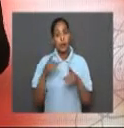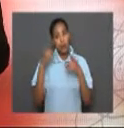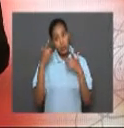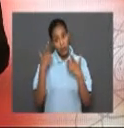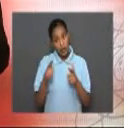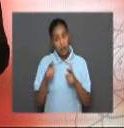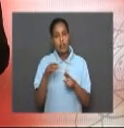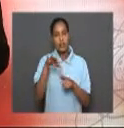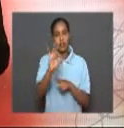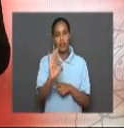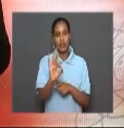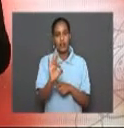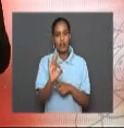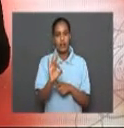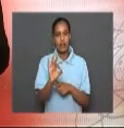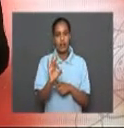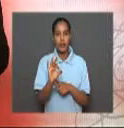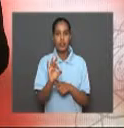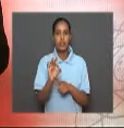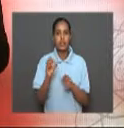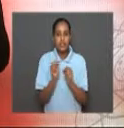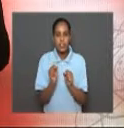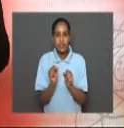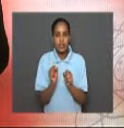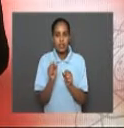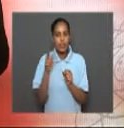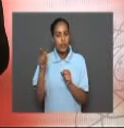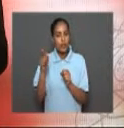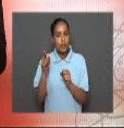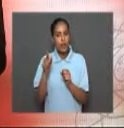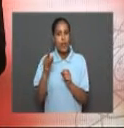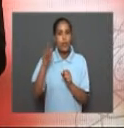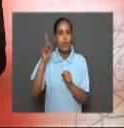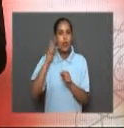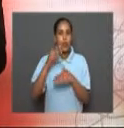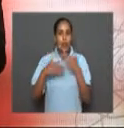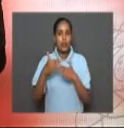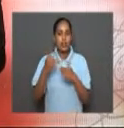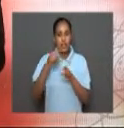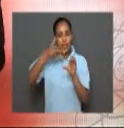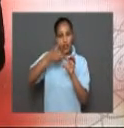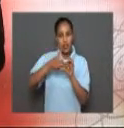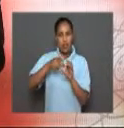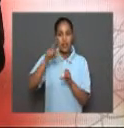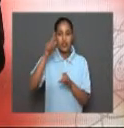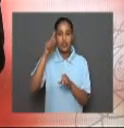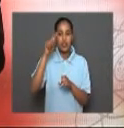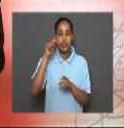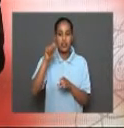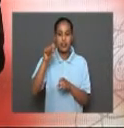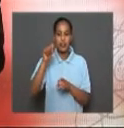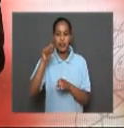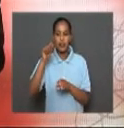was attempting to make a refrigerant, he polymerized the gas